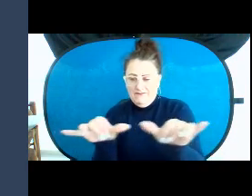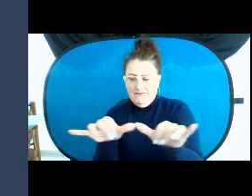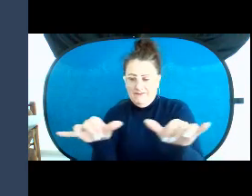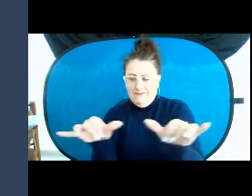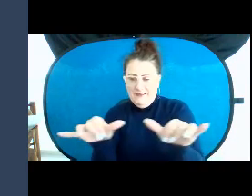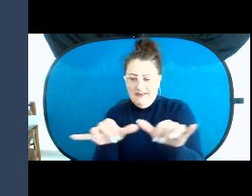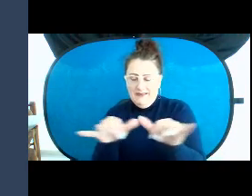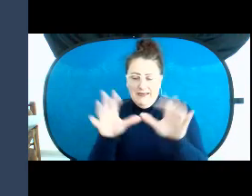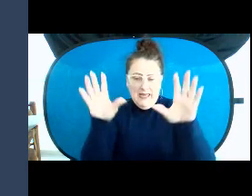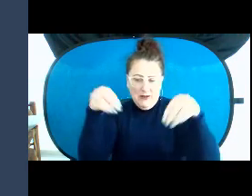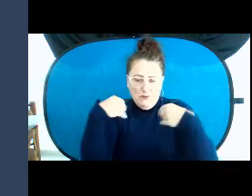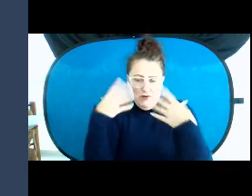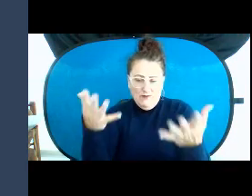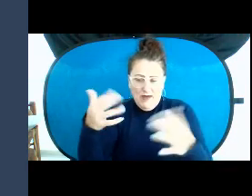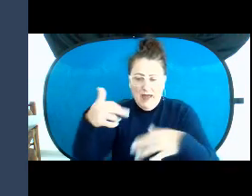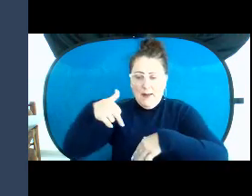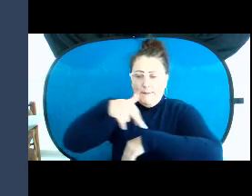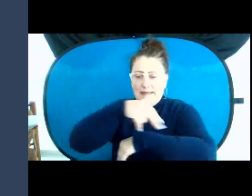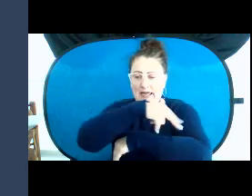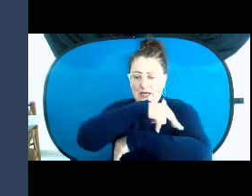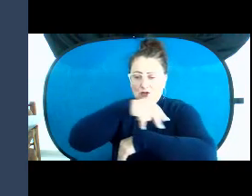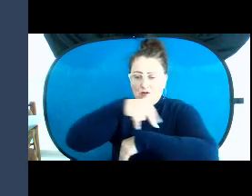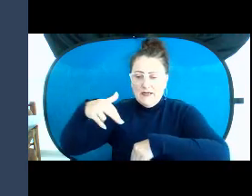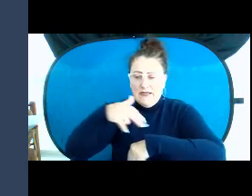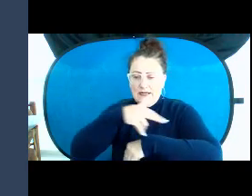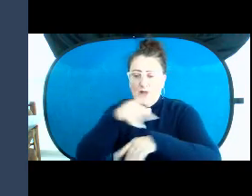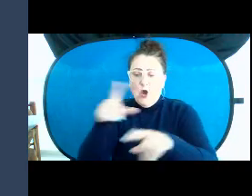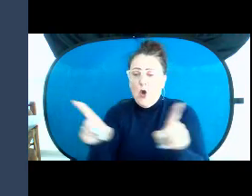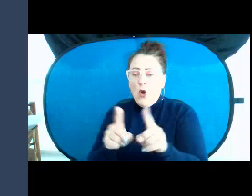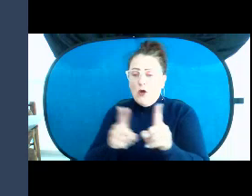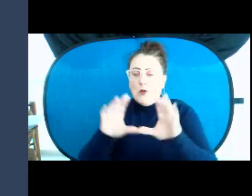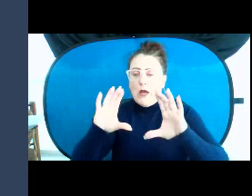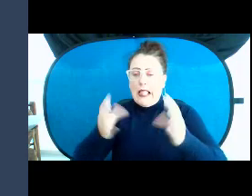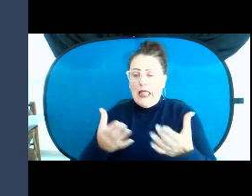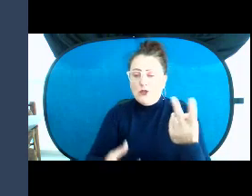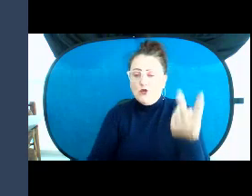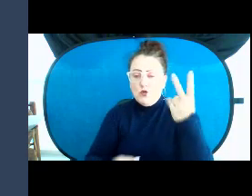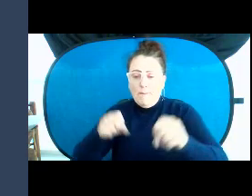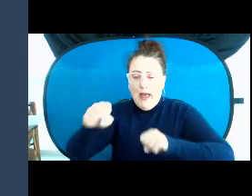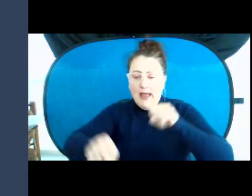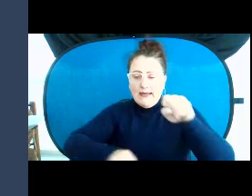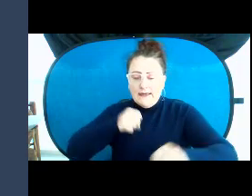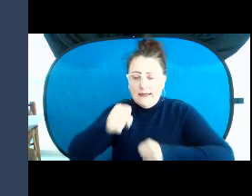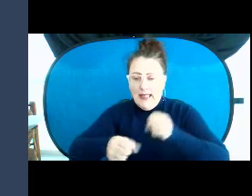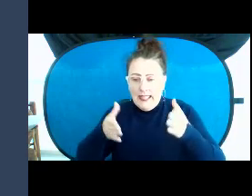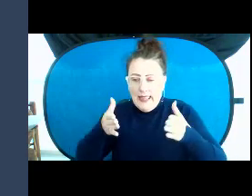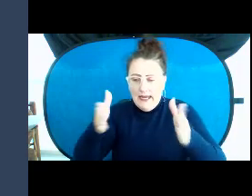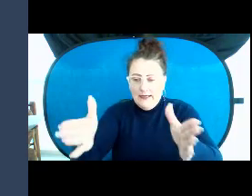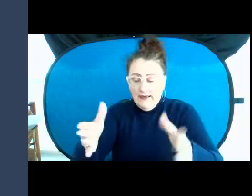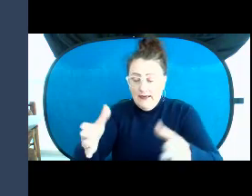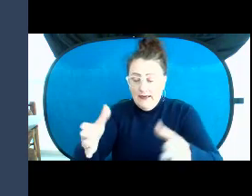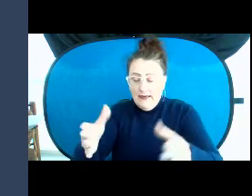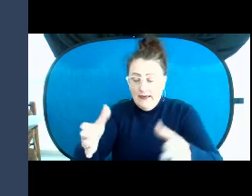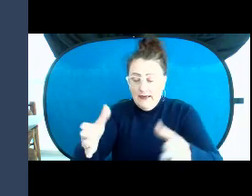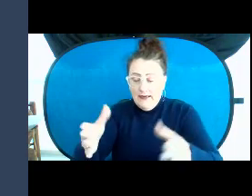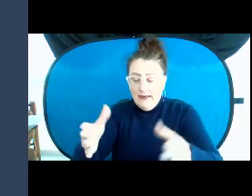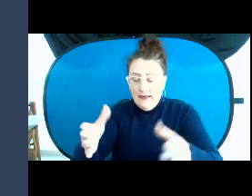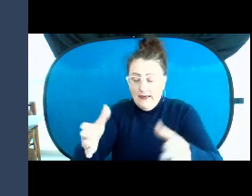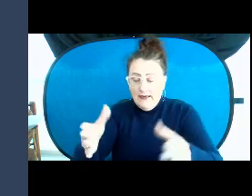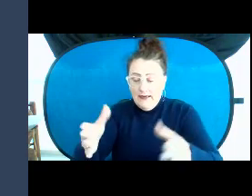pedestrian infrastructure and a Class 2 bike lane. Prior to presenting this item, I wanted to note the Commission received a letter